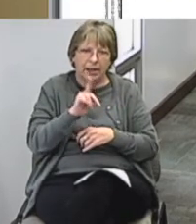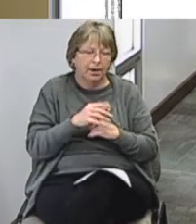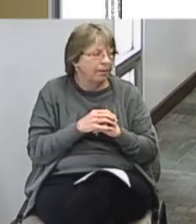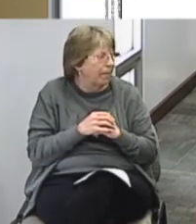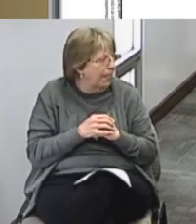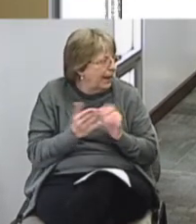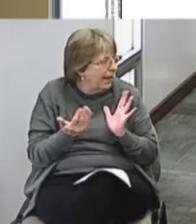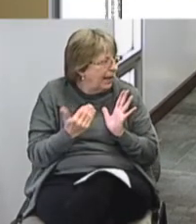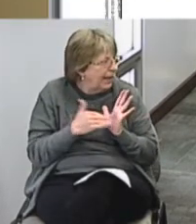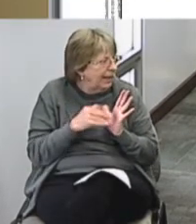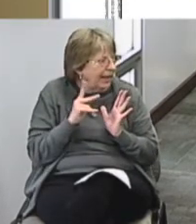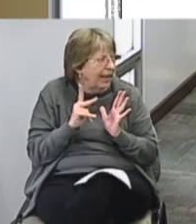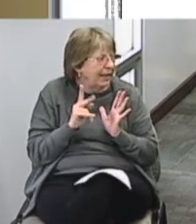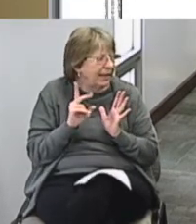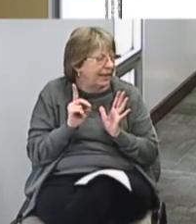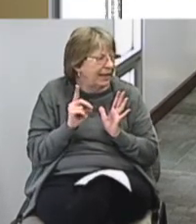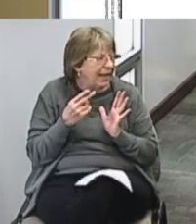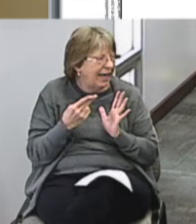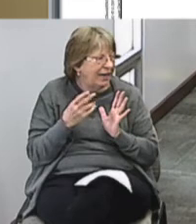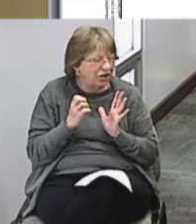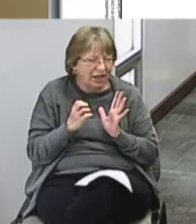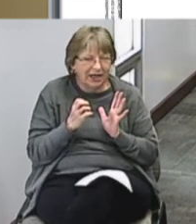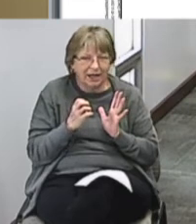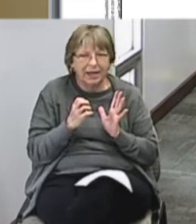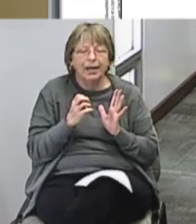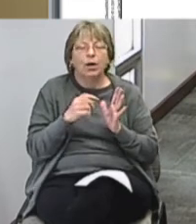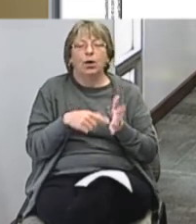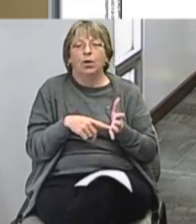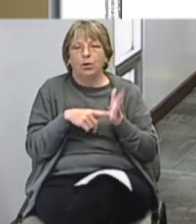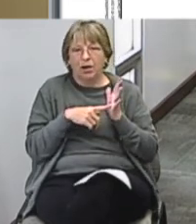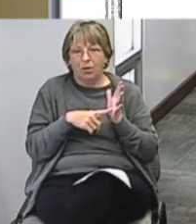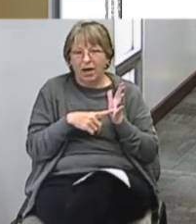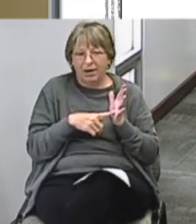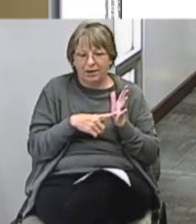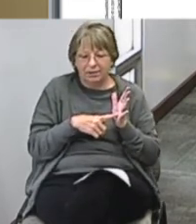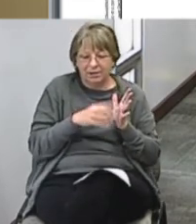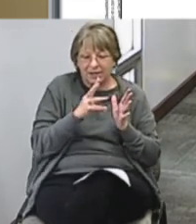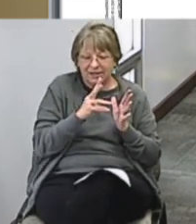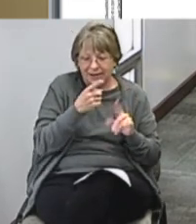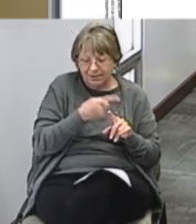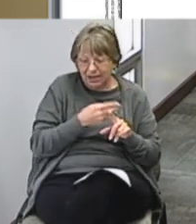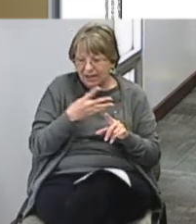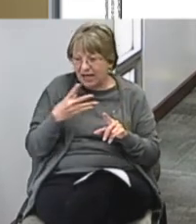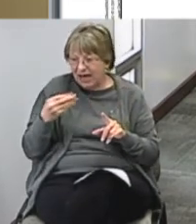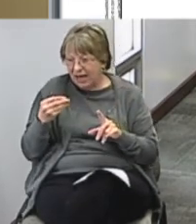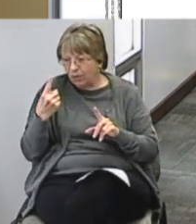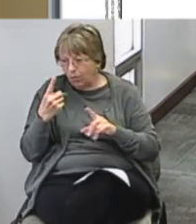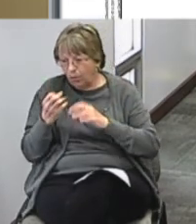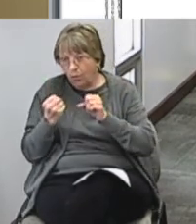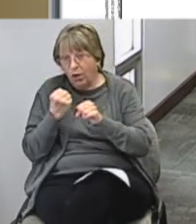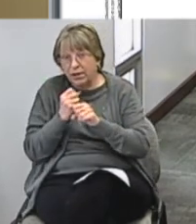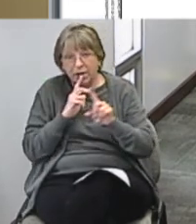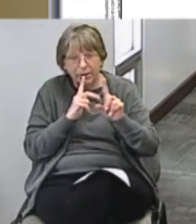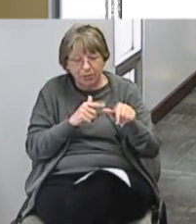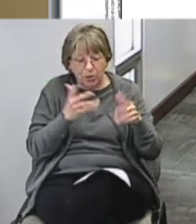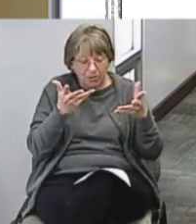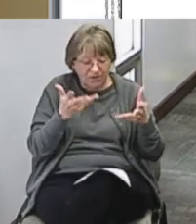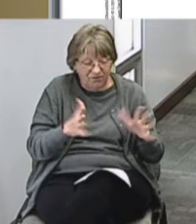Again, KDHE is requiring that a semi-annual and an annual groundwater monitoring report be completed every